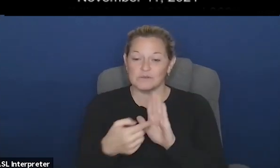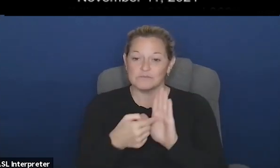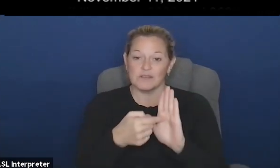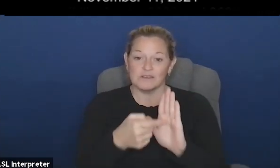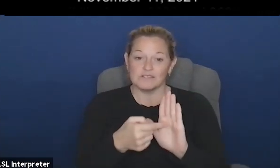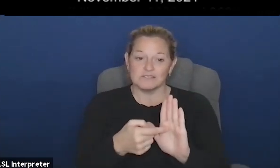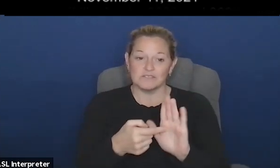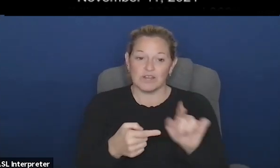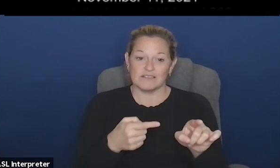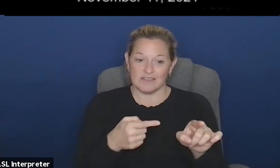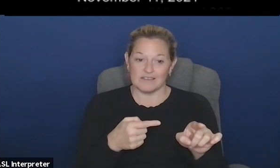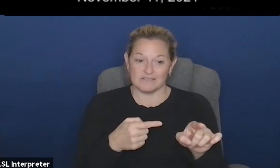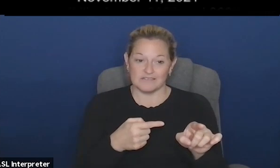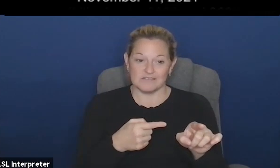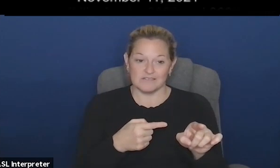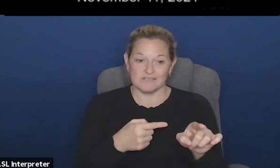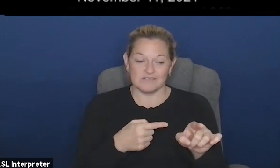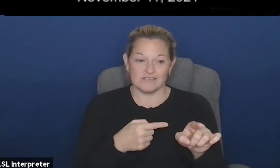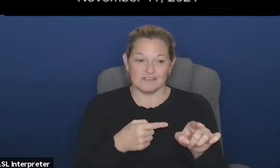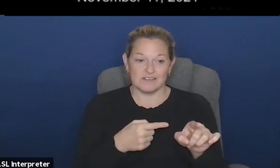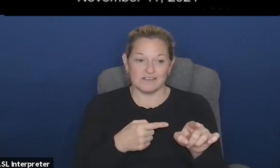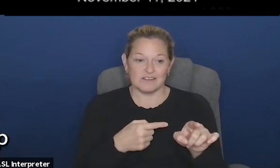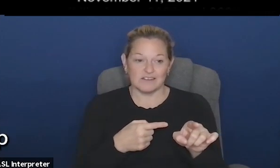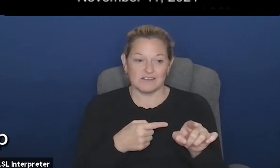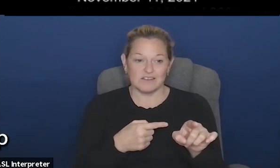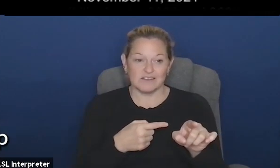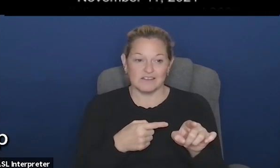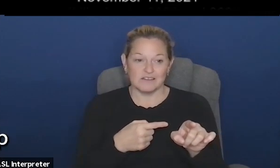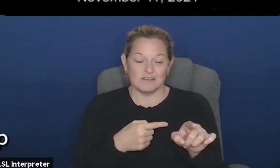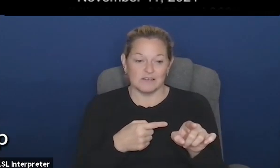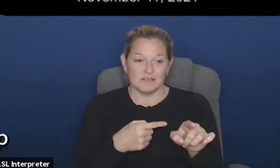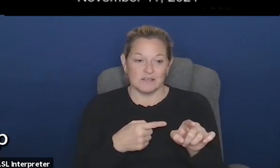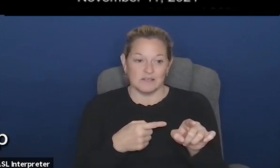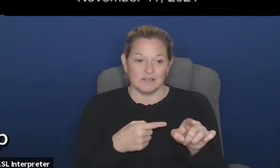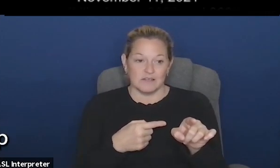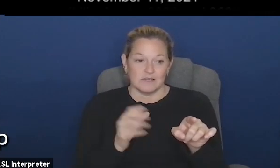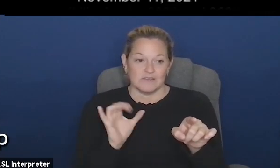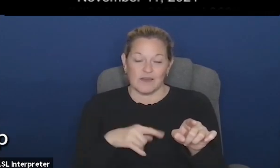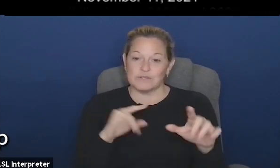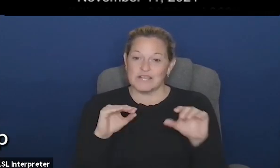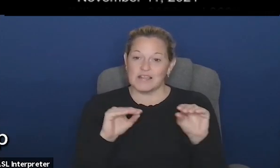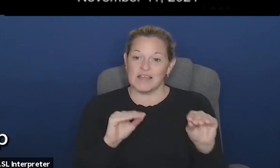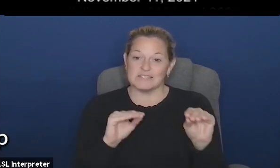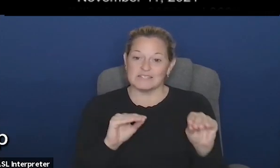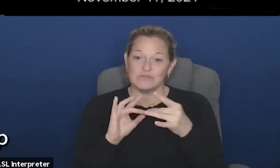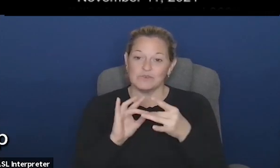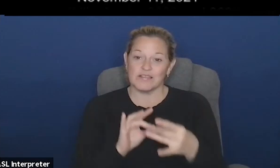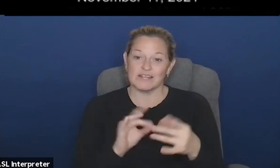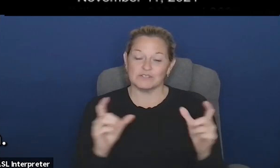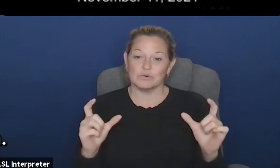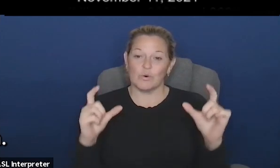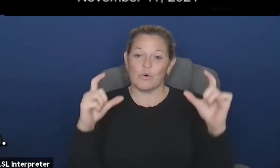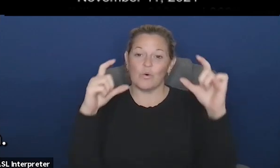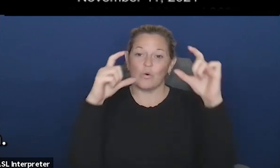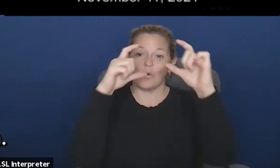the right is from our lesson on orbits. So we have individuals holding what looks kind of like a hula hoop